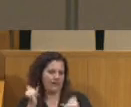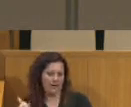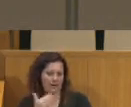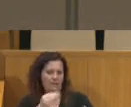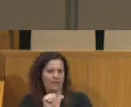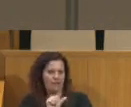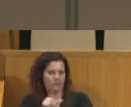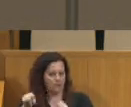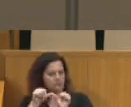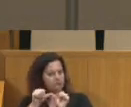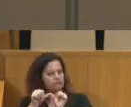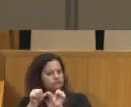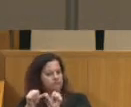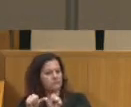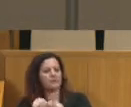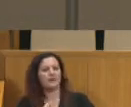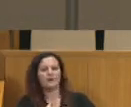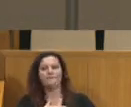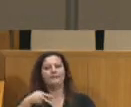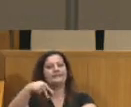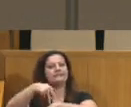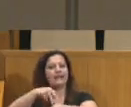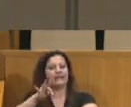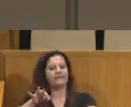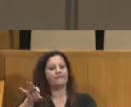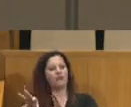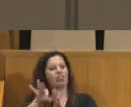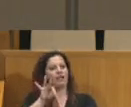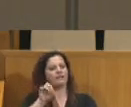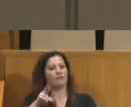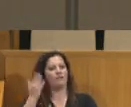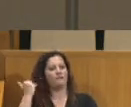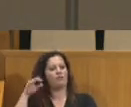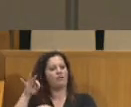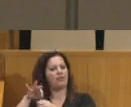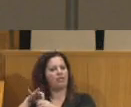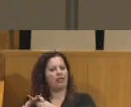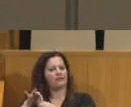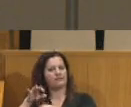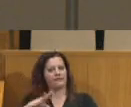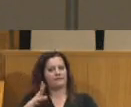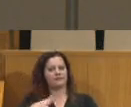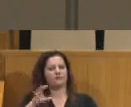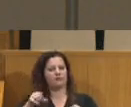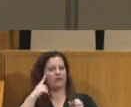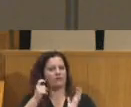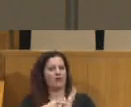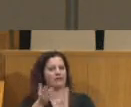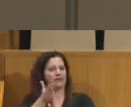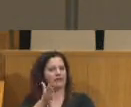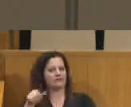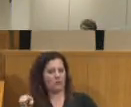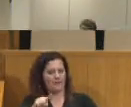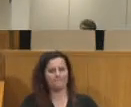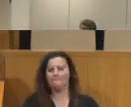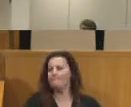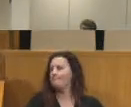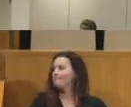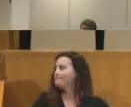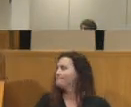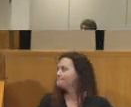the floor for Madam Mayor. motions of for a nomination. I would like to nominate Julie Eisel. Second.